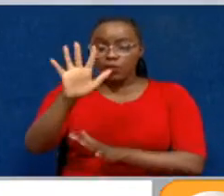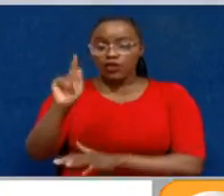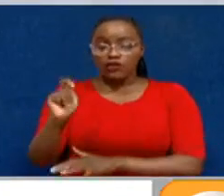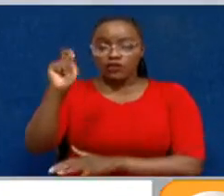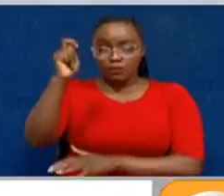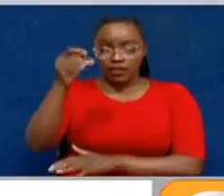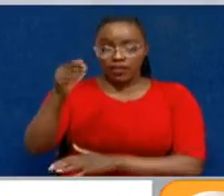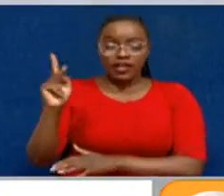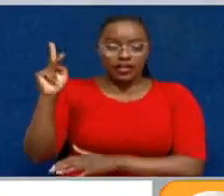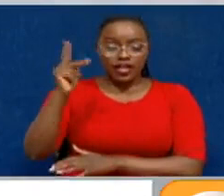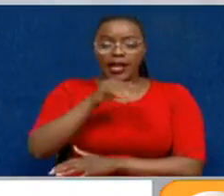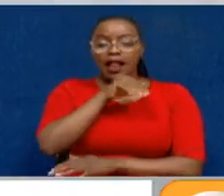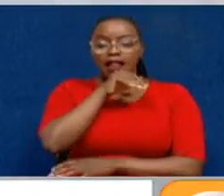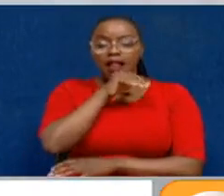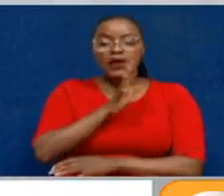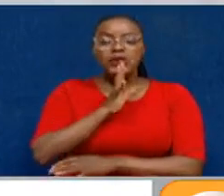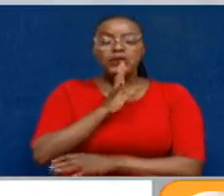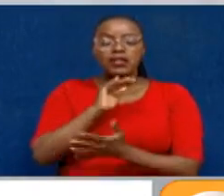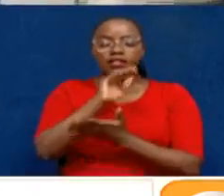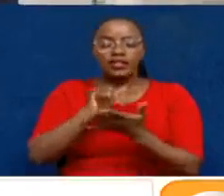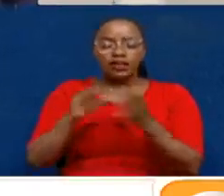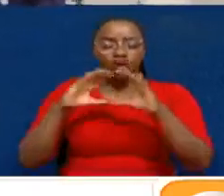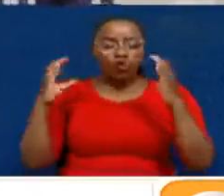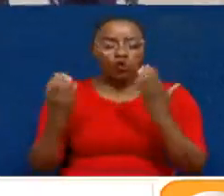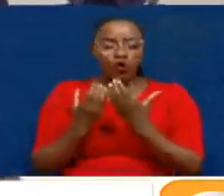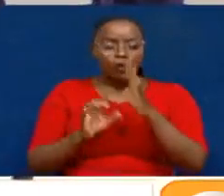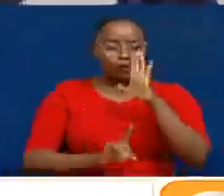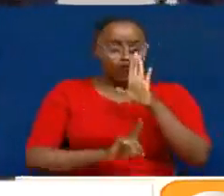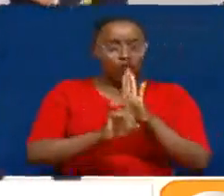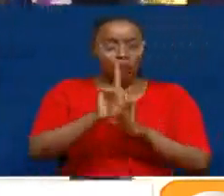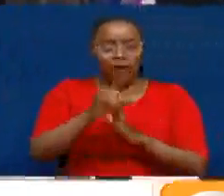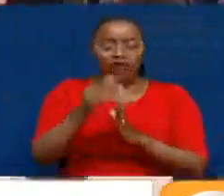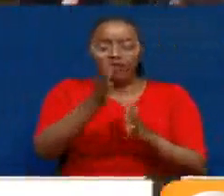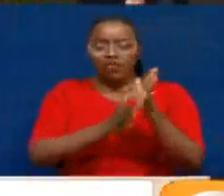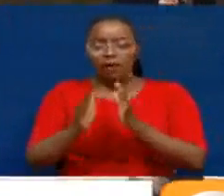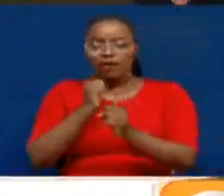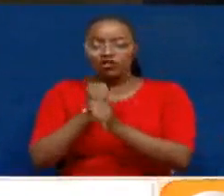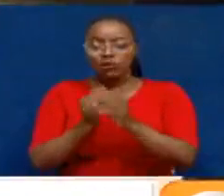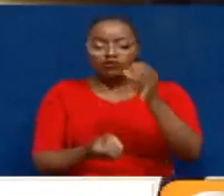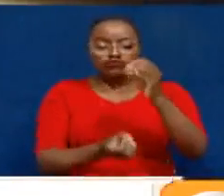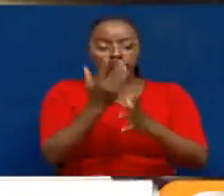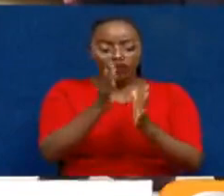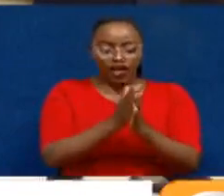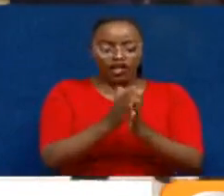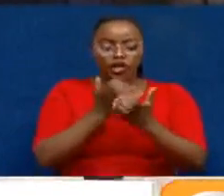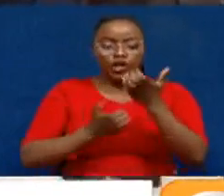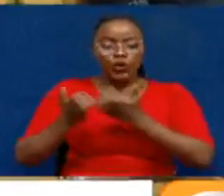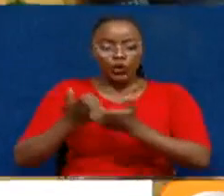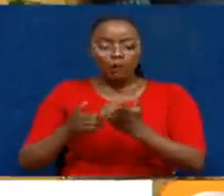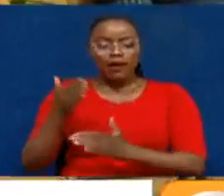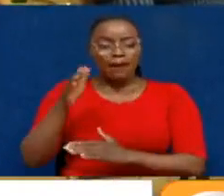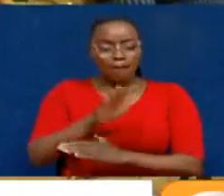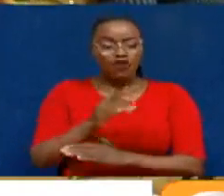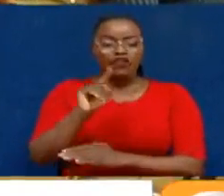Republic of Kenya. Raila, who was speaking at the Center for Global Development, shared part of his plan on job creation and economic recovery in his